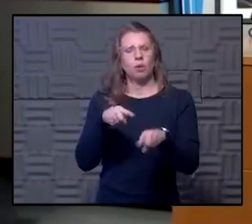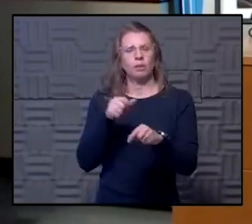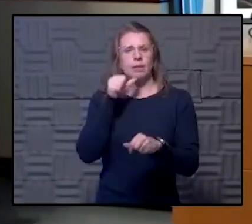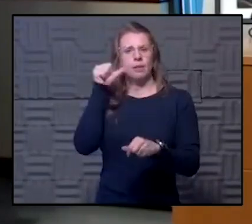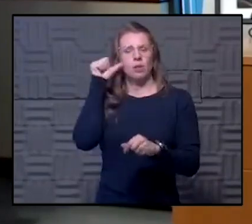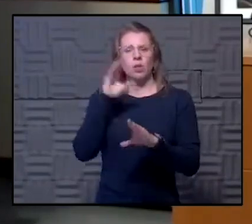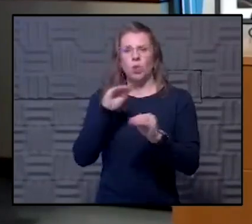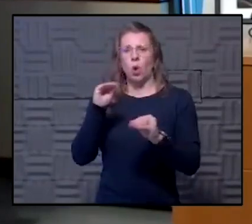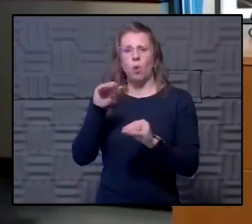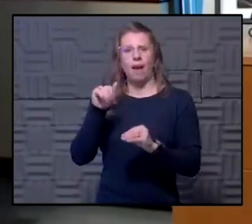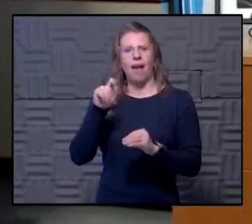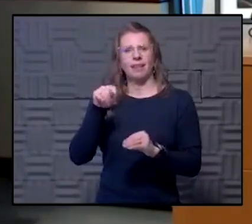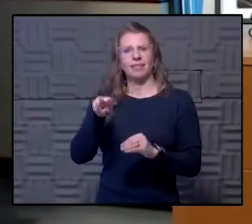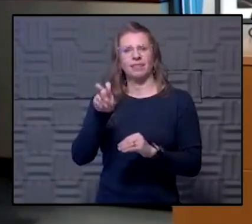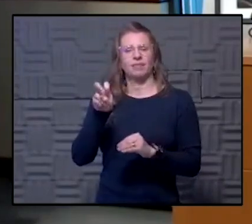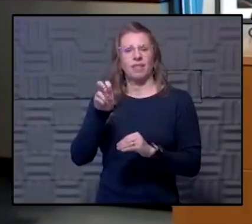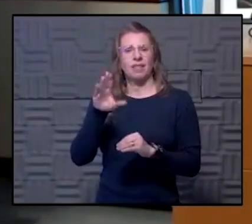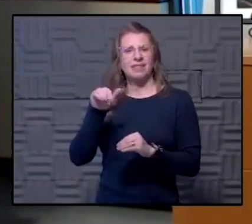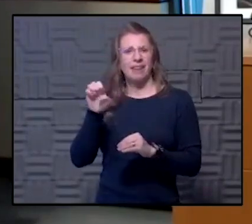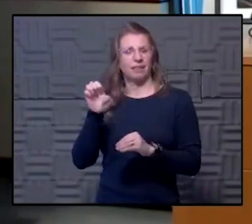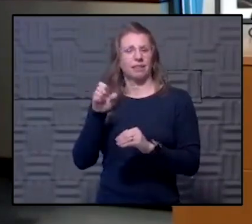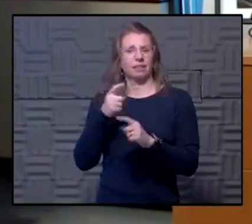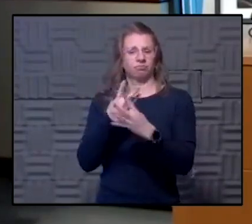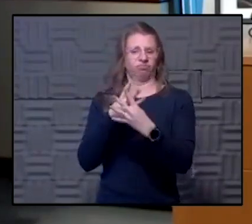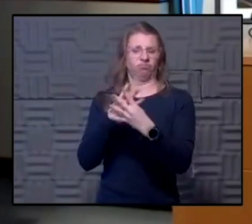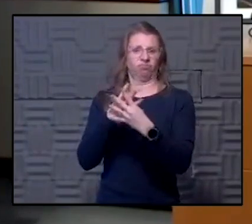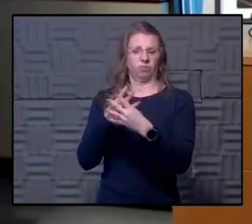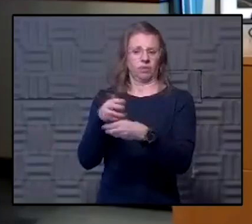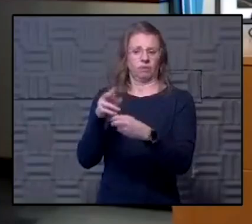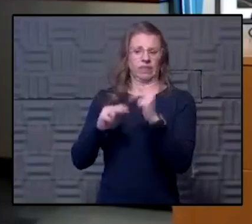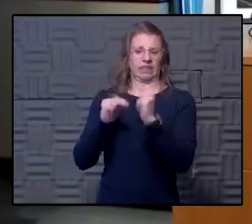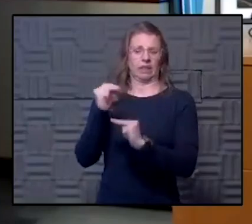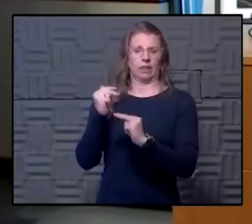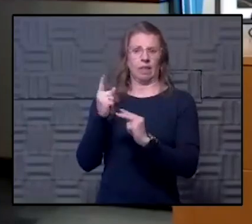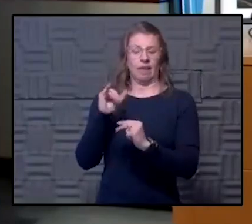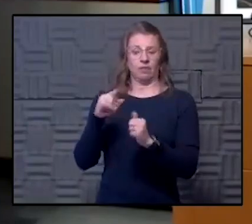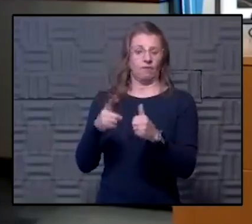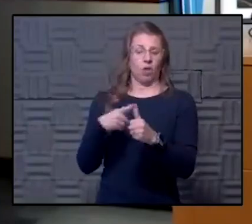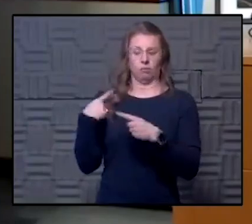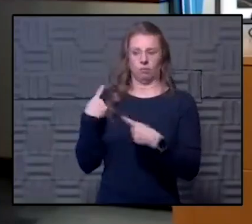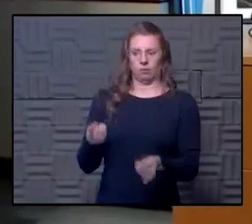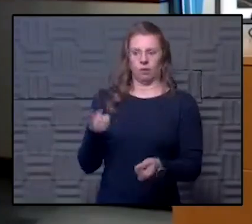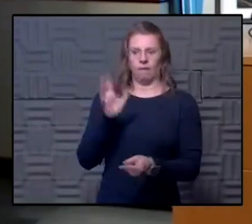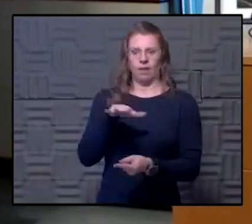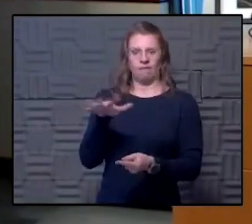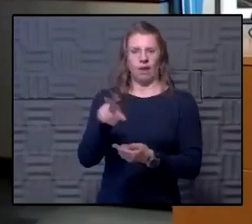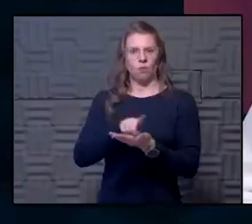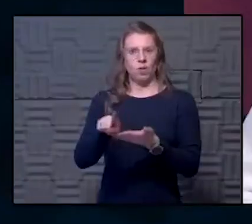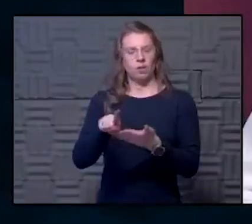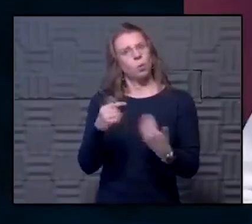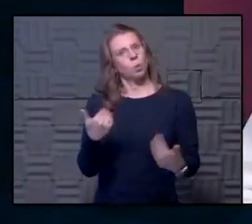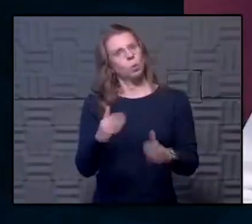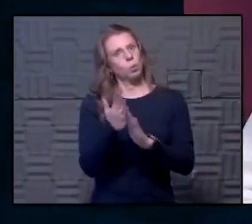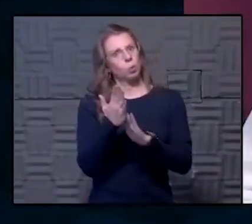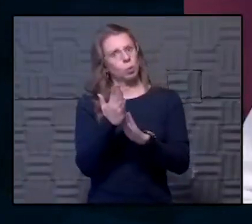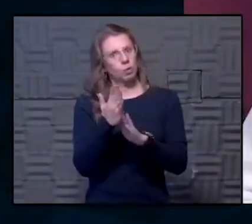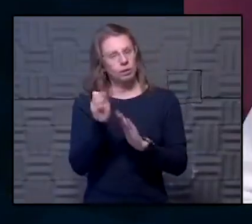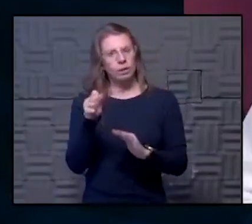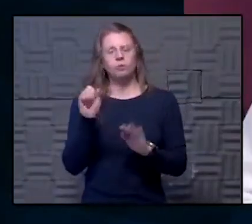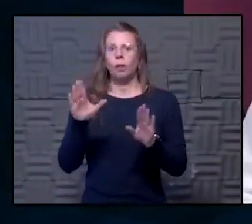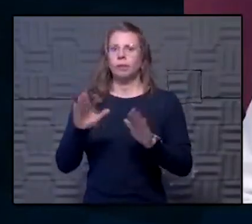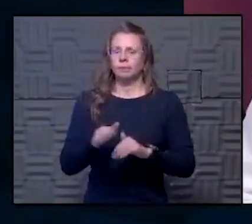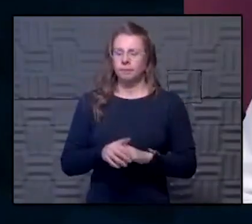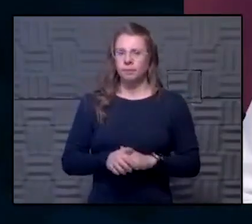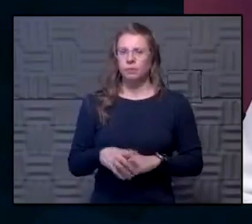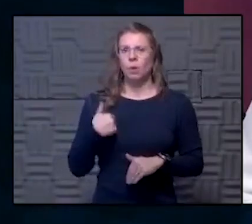active cases in their correctional facilities, and that was a first since in the last 55 weeks. Yeah, that's worth some applause. That's great.